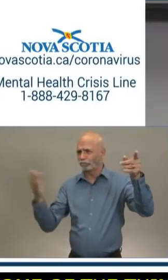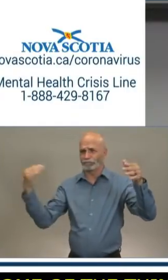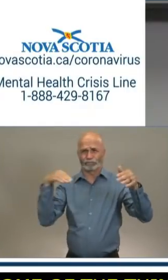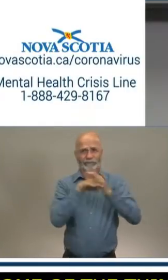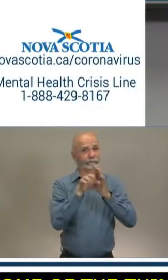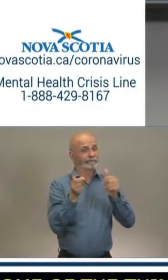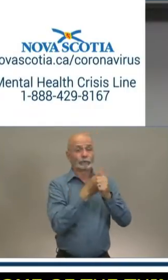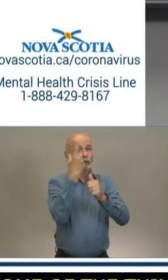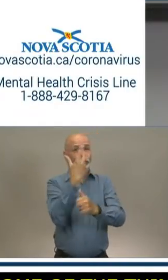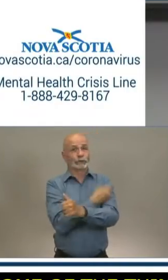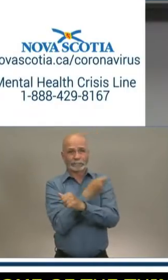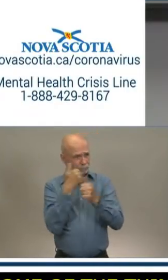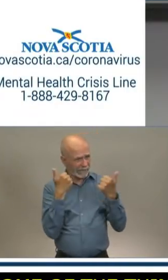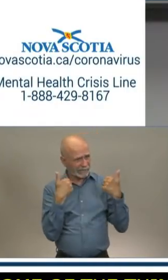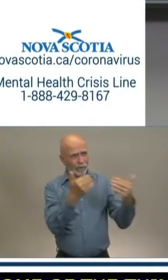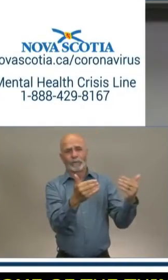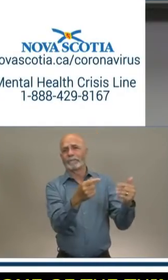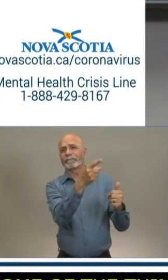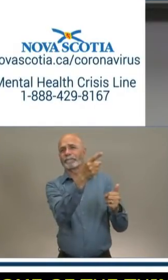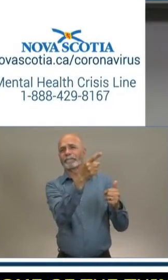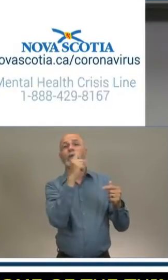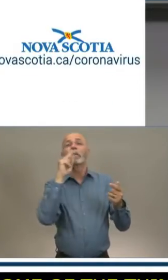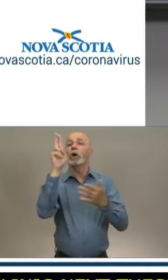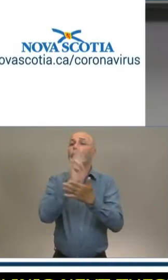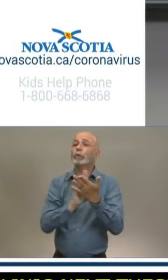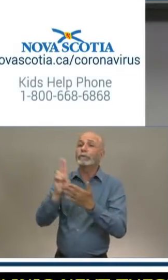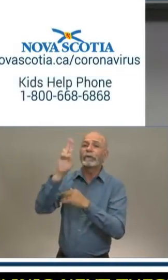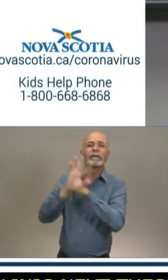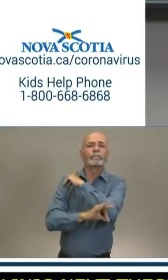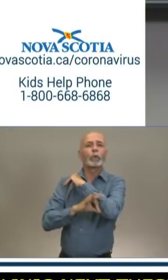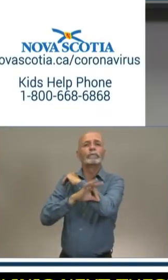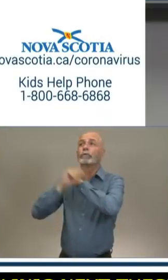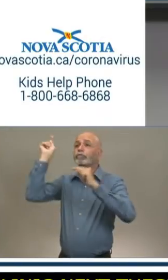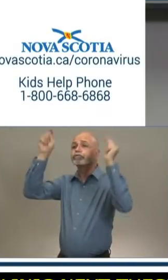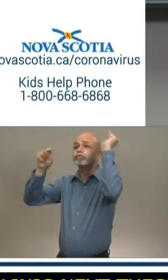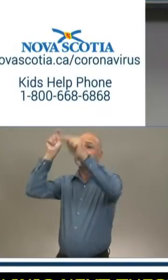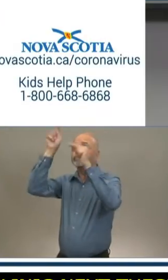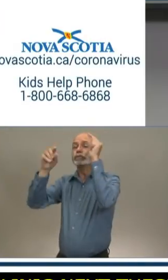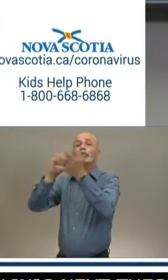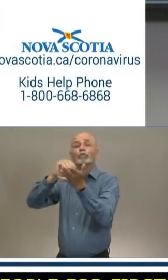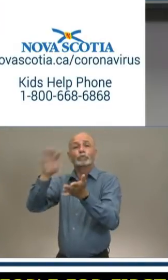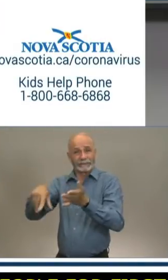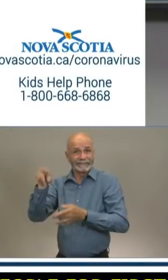we're talking with the universities that many of the foreign students we have here, who are part of our